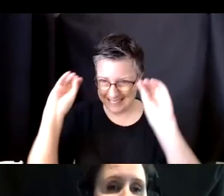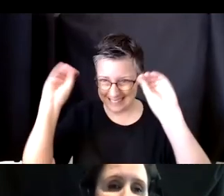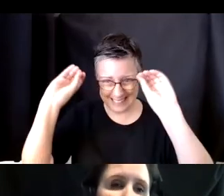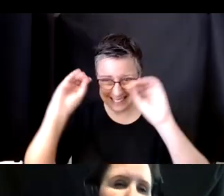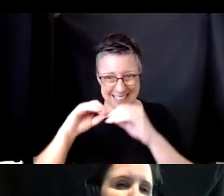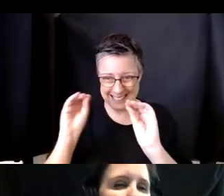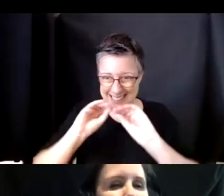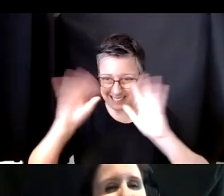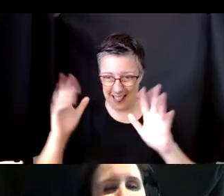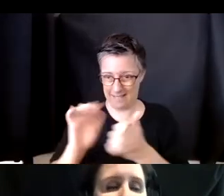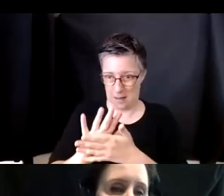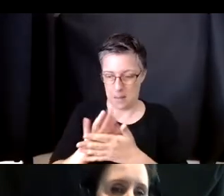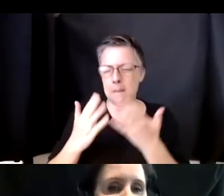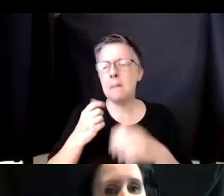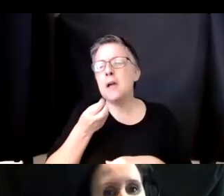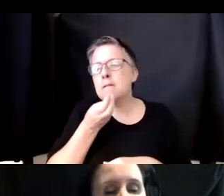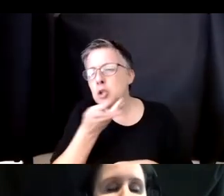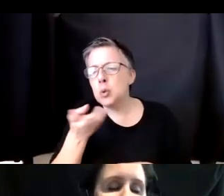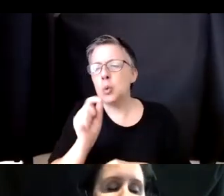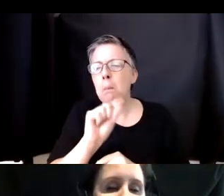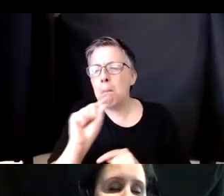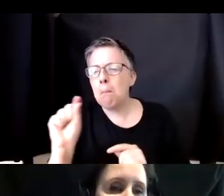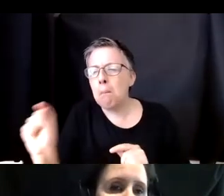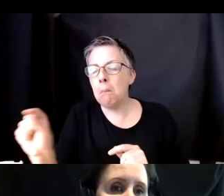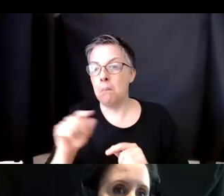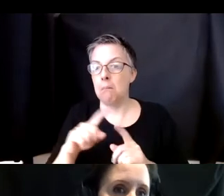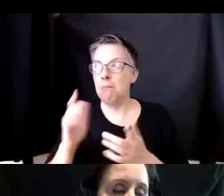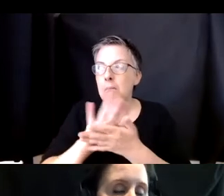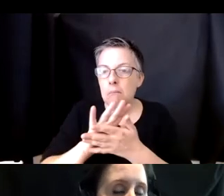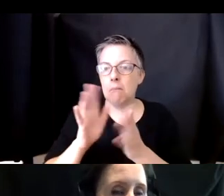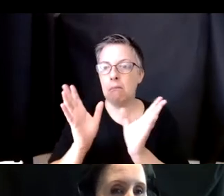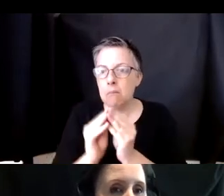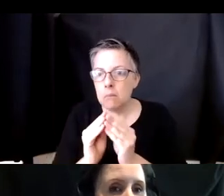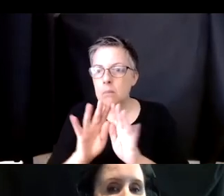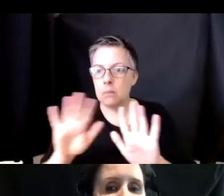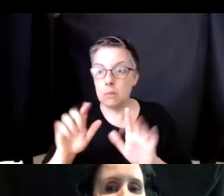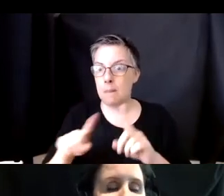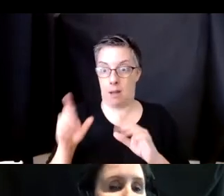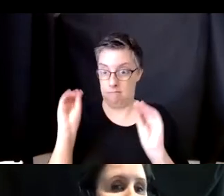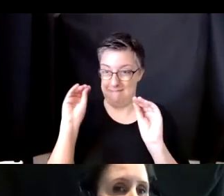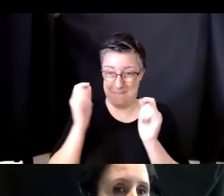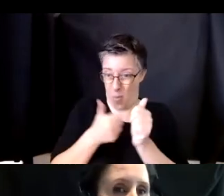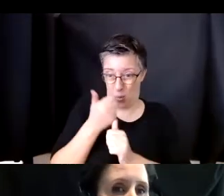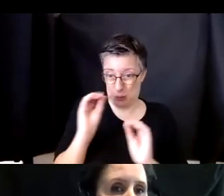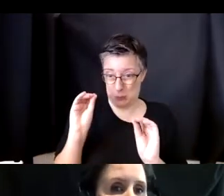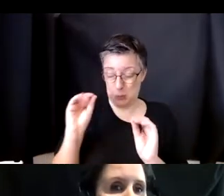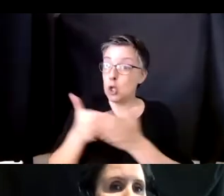film. There was probably a few select movies and videos that had caption, but with new